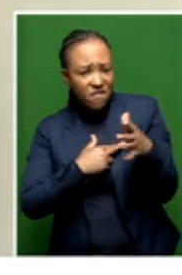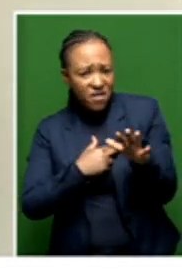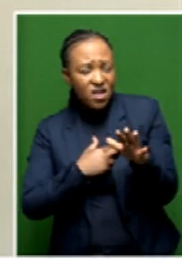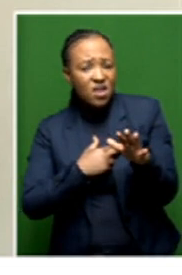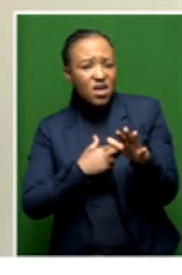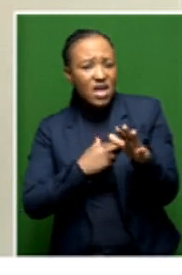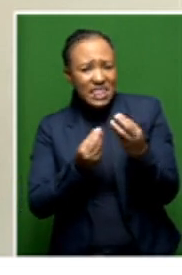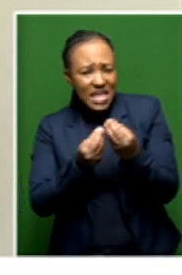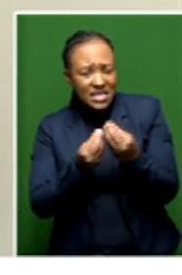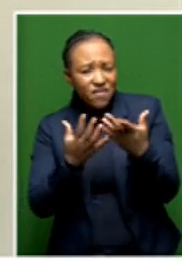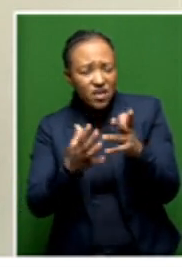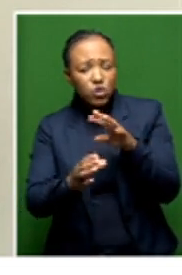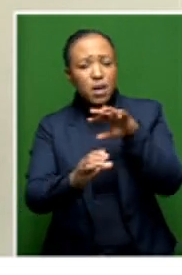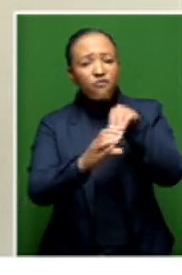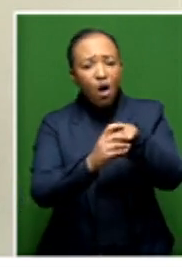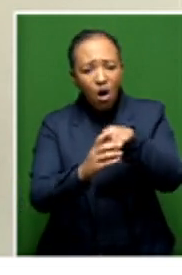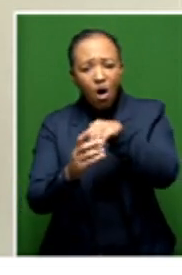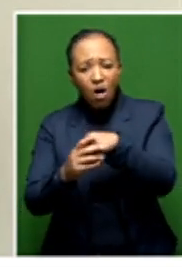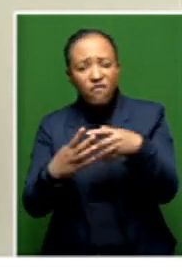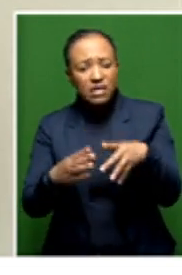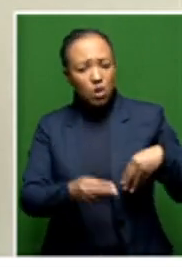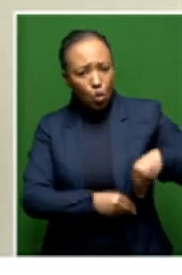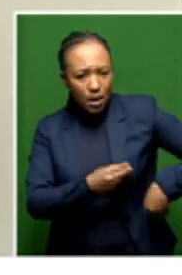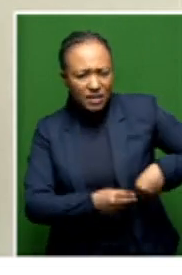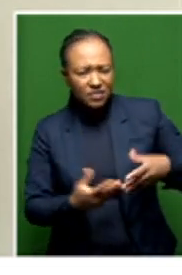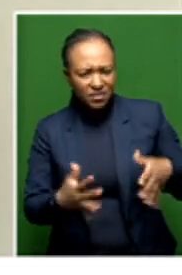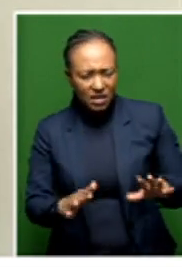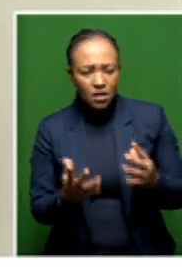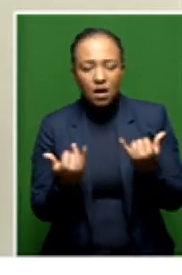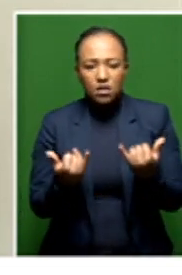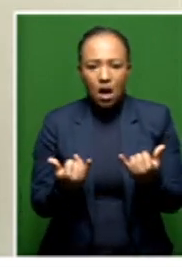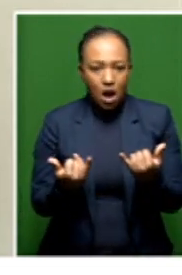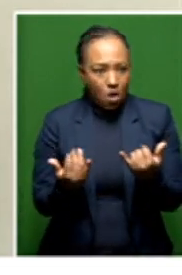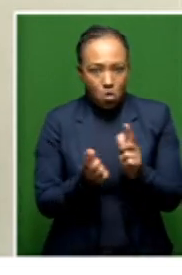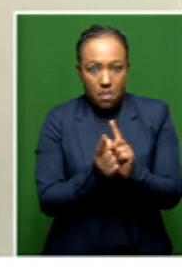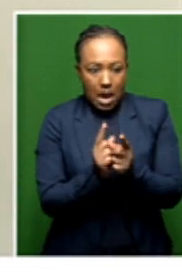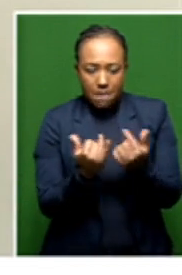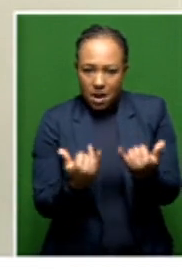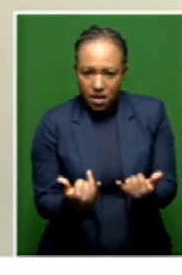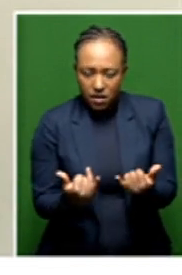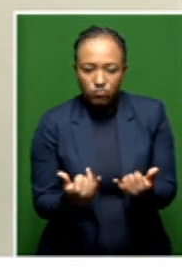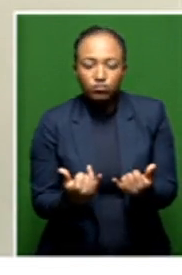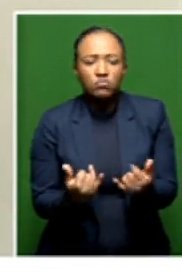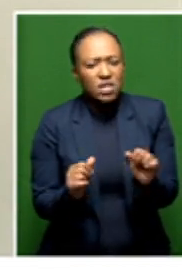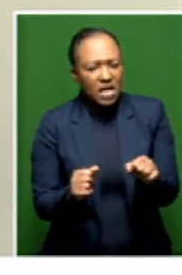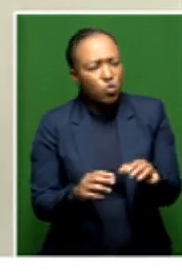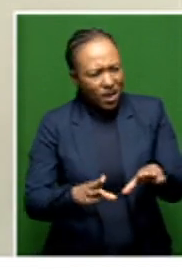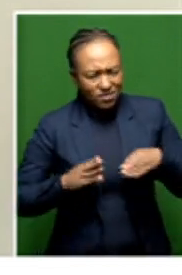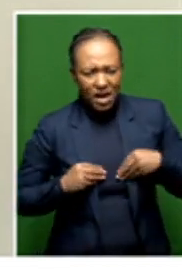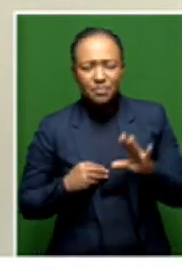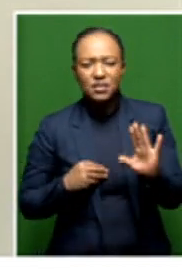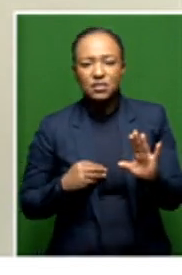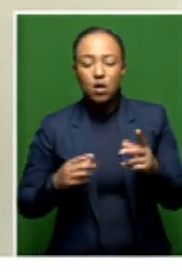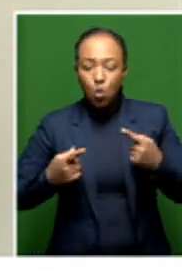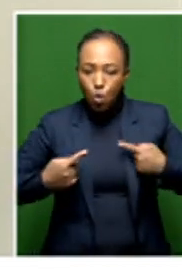that they played into the state capture, into how we have become to where we are today. So we welcome those, and we